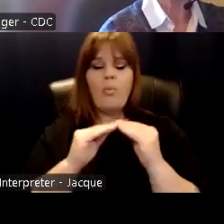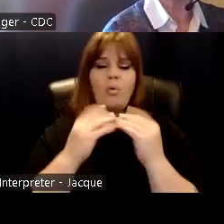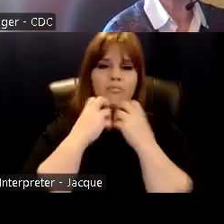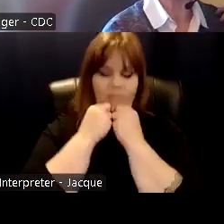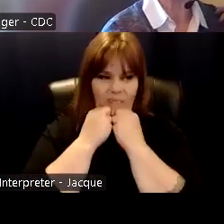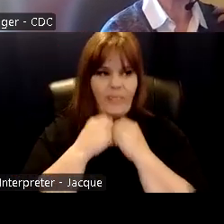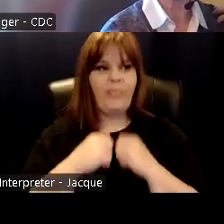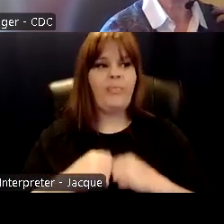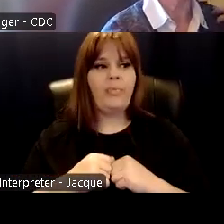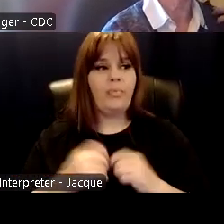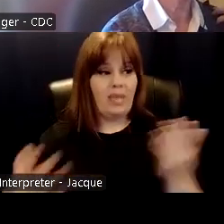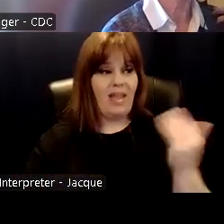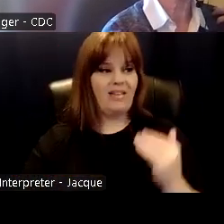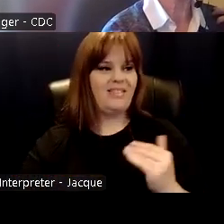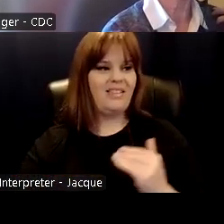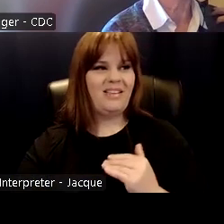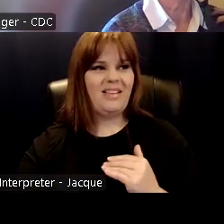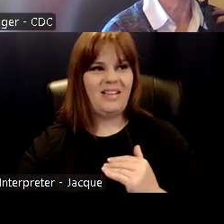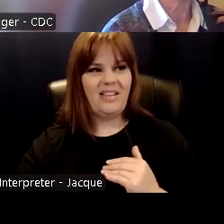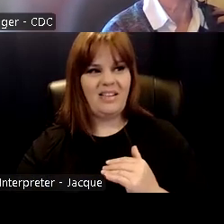to, next slide.